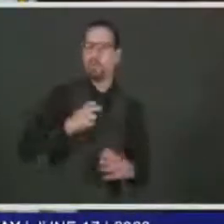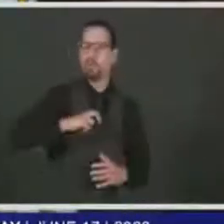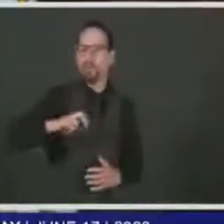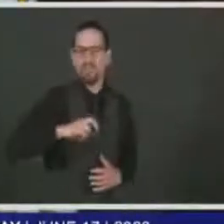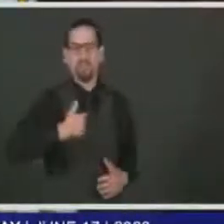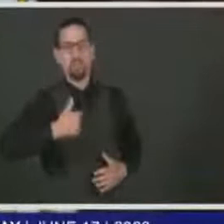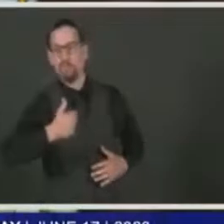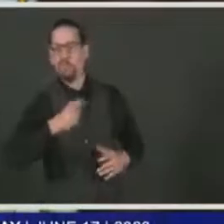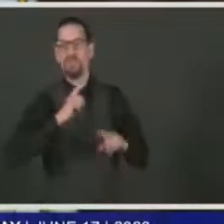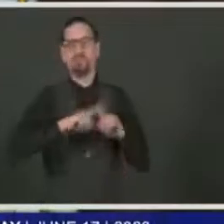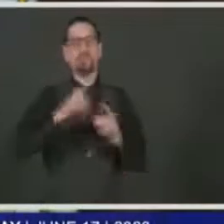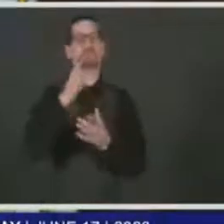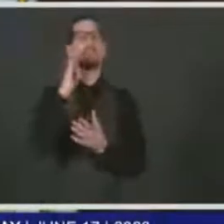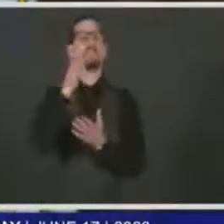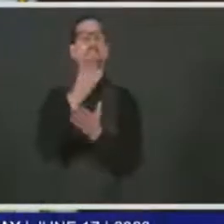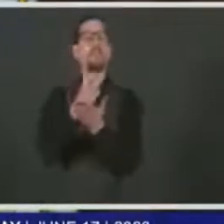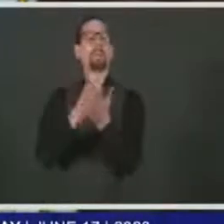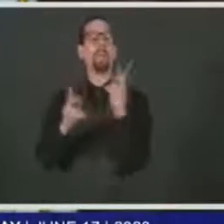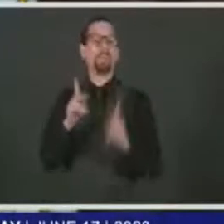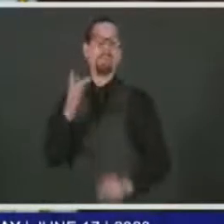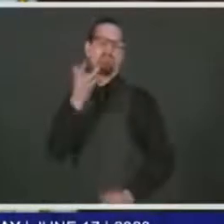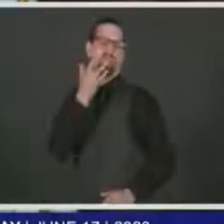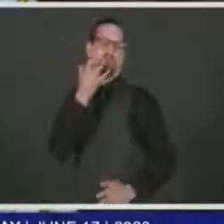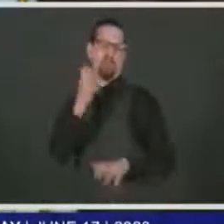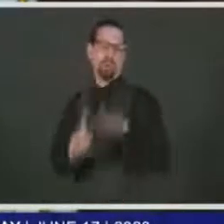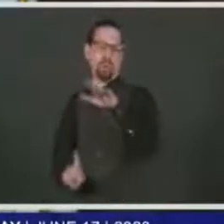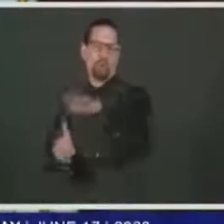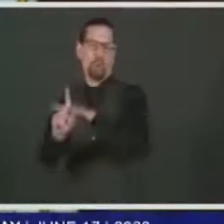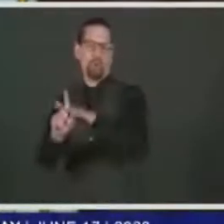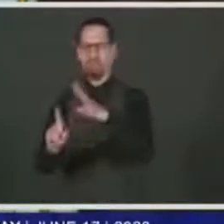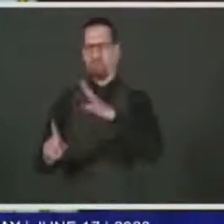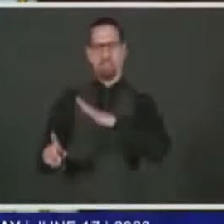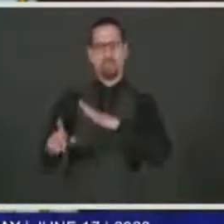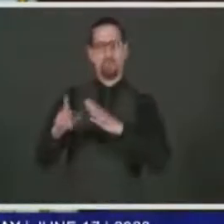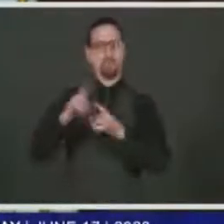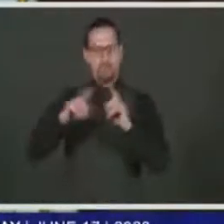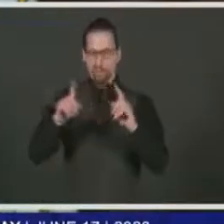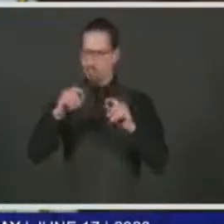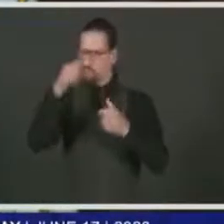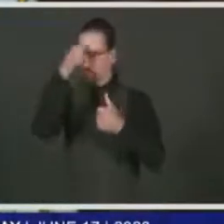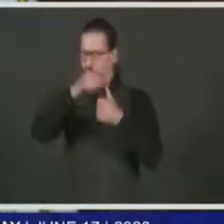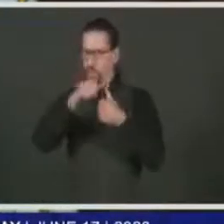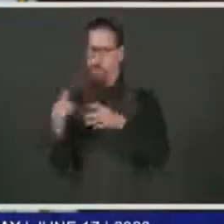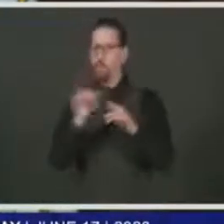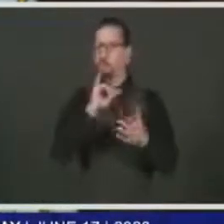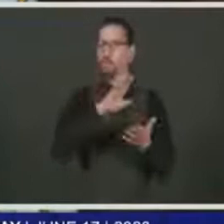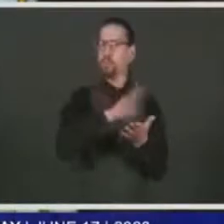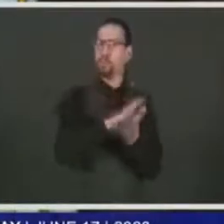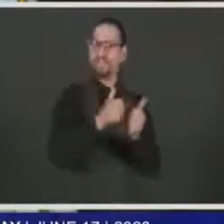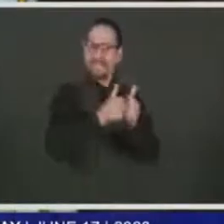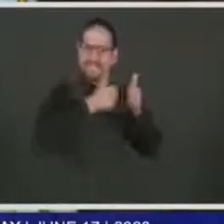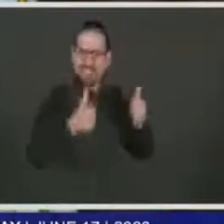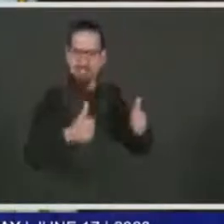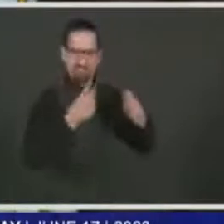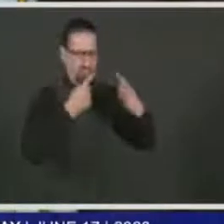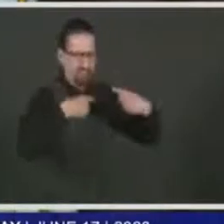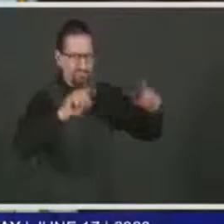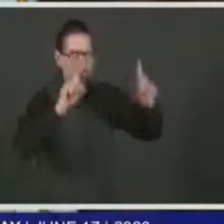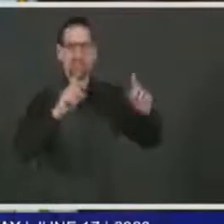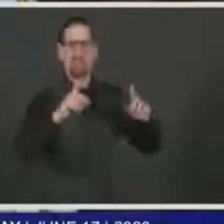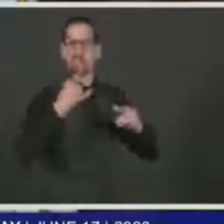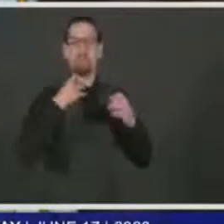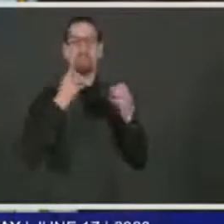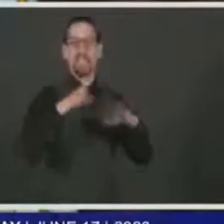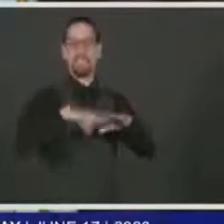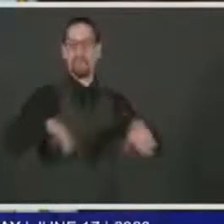but they're going to continue to rely on distance learning because we've learned many kids thrived with it. The same thing with